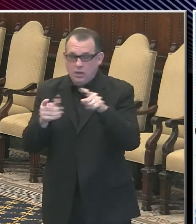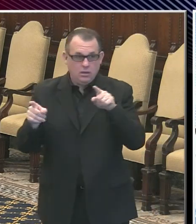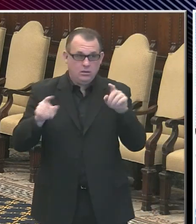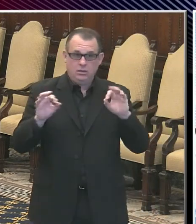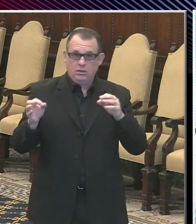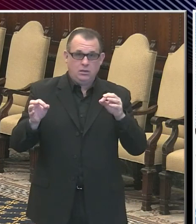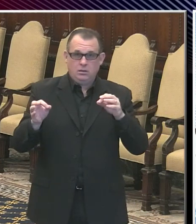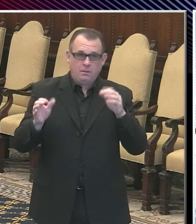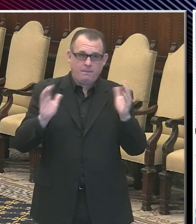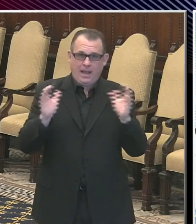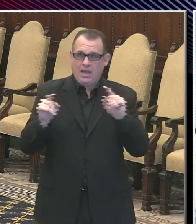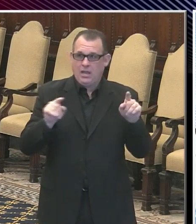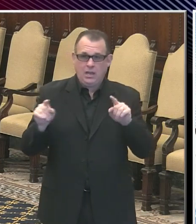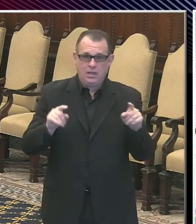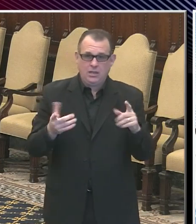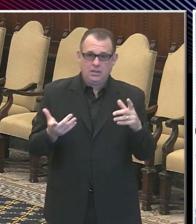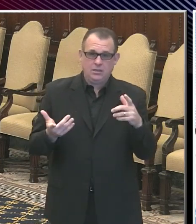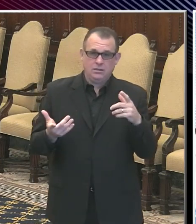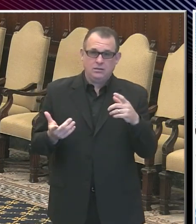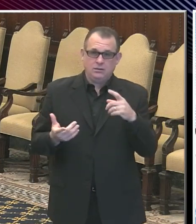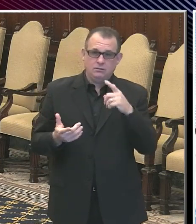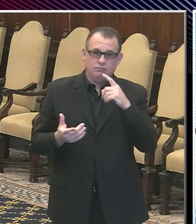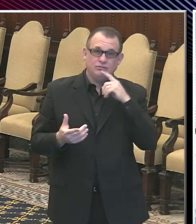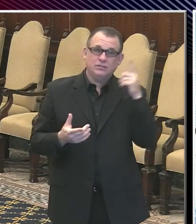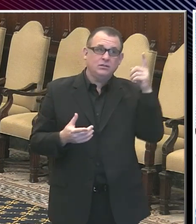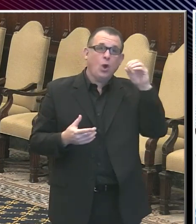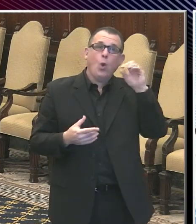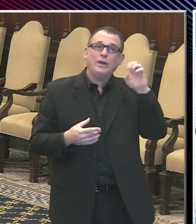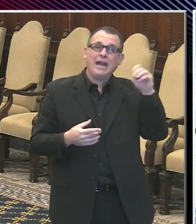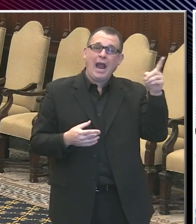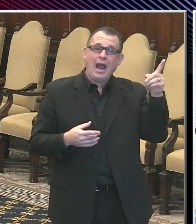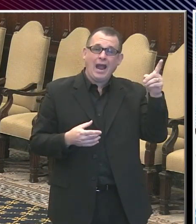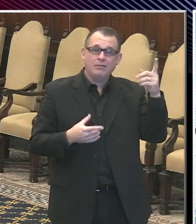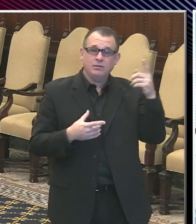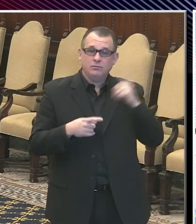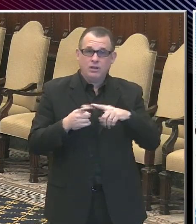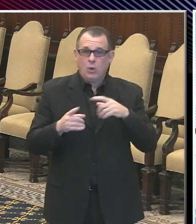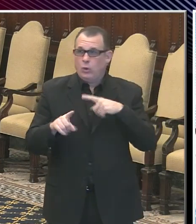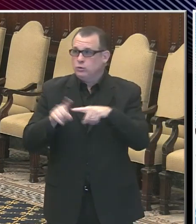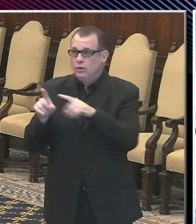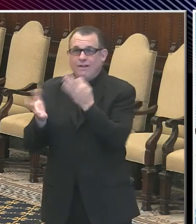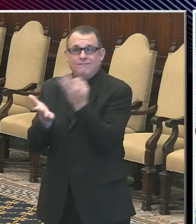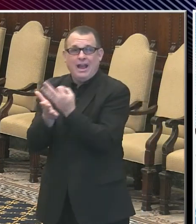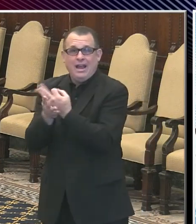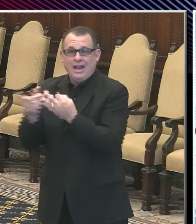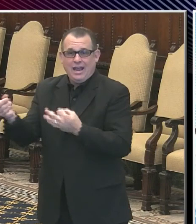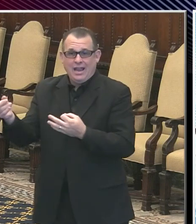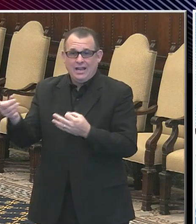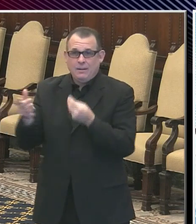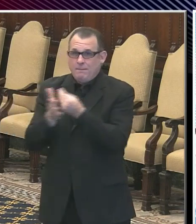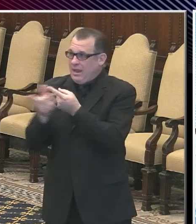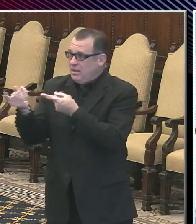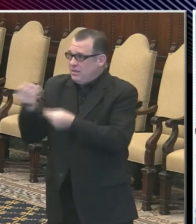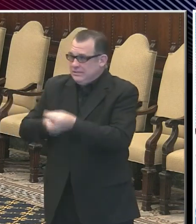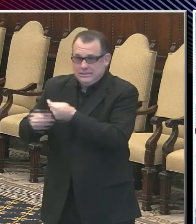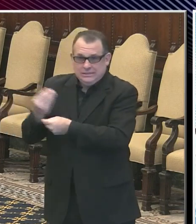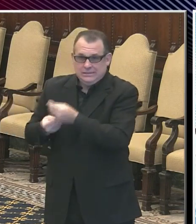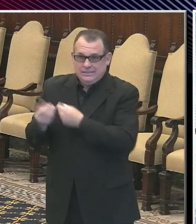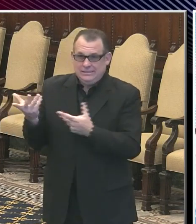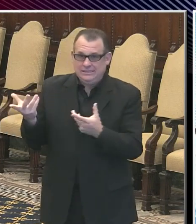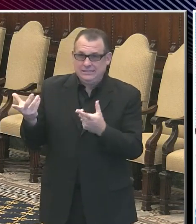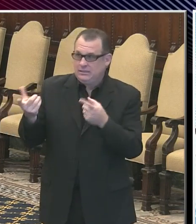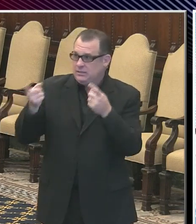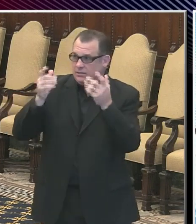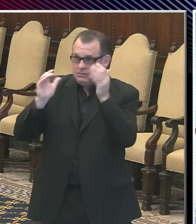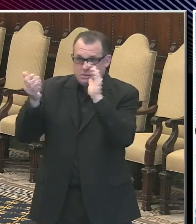our OEM staff that makes that call. It's also working with finance, the controller, and others before we would ever enter into